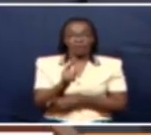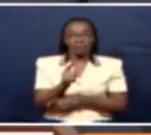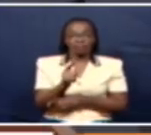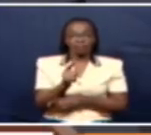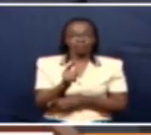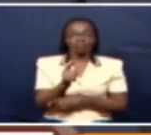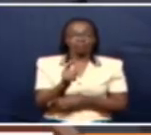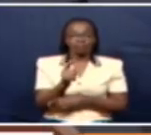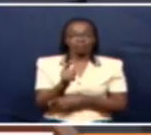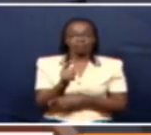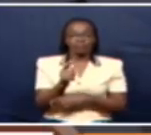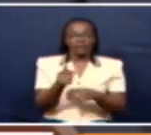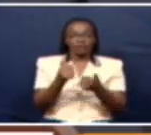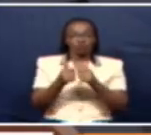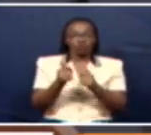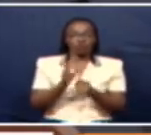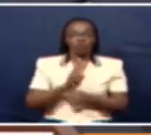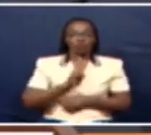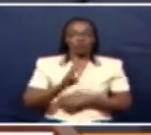people,